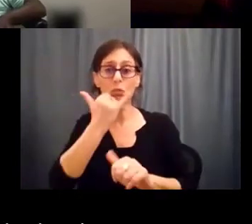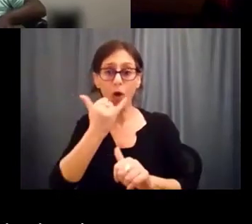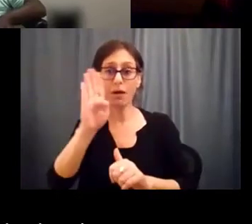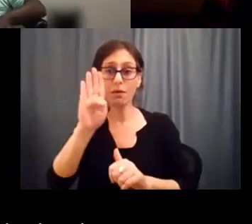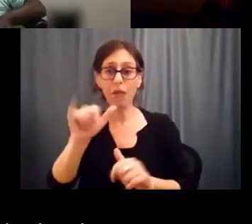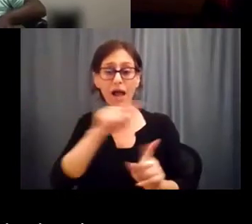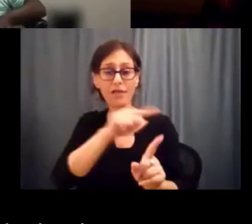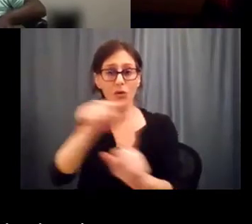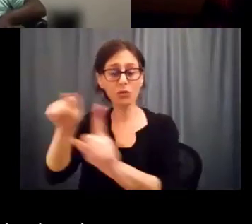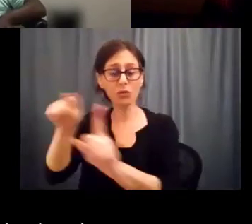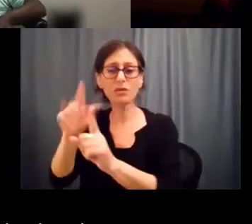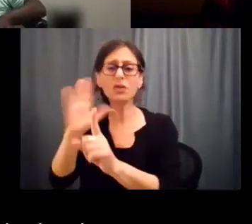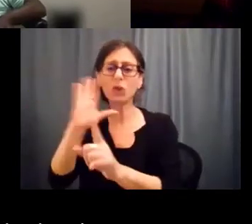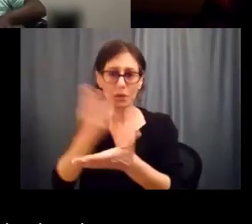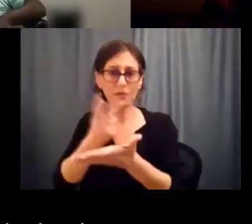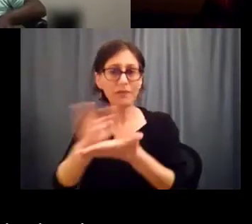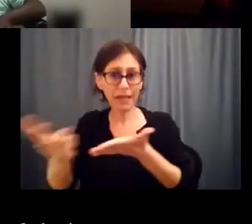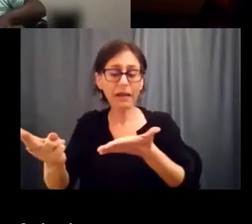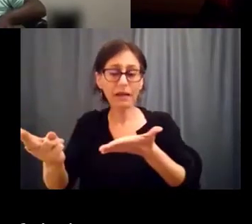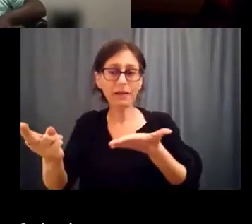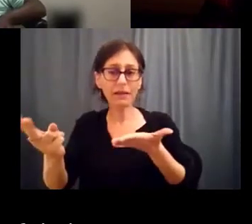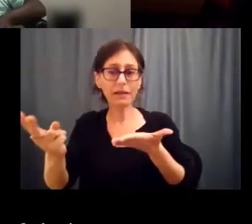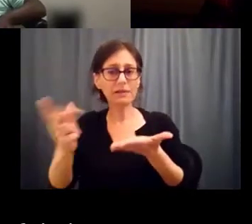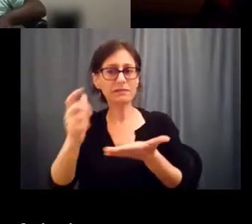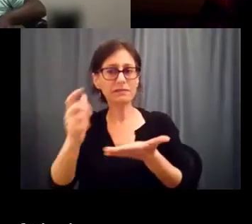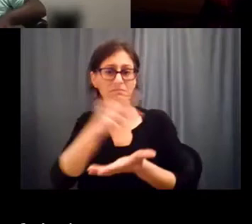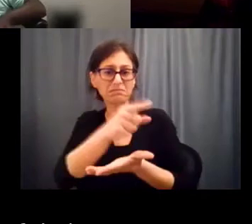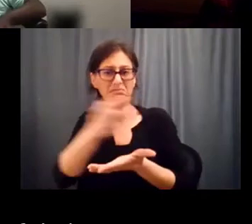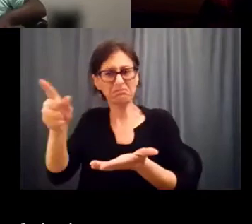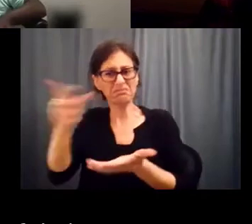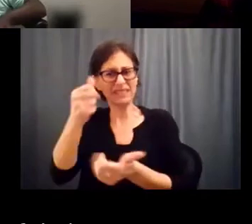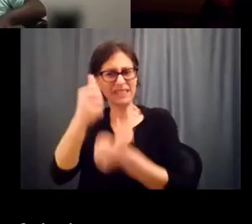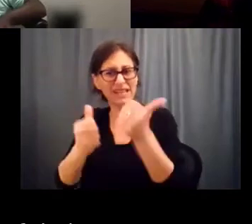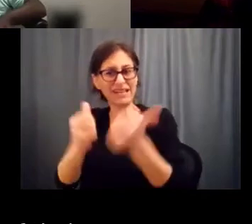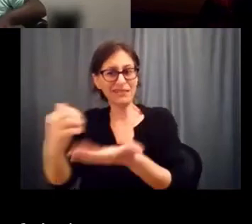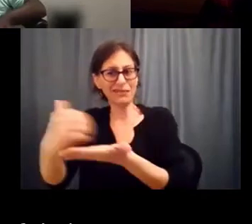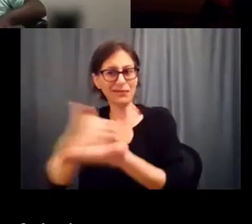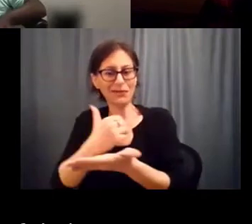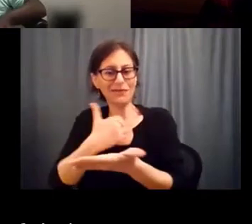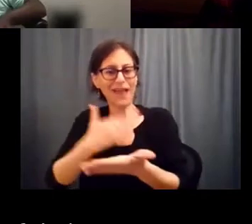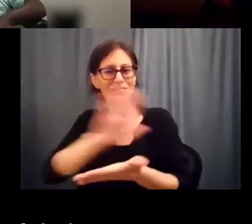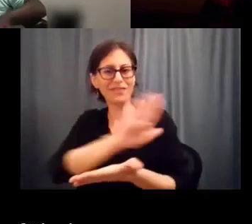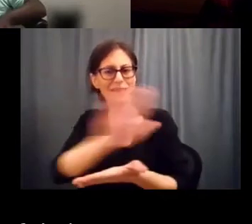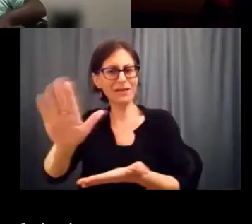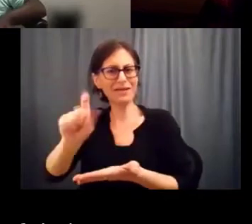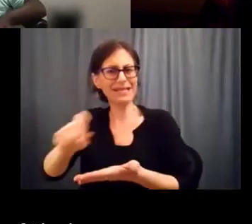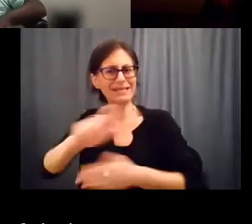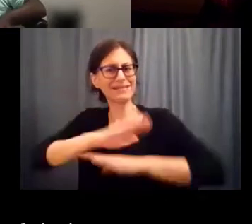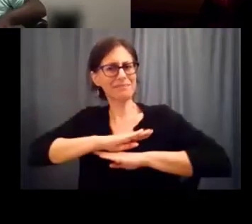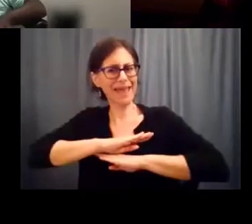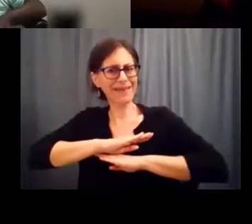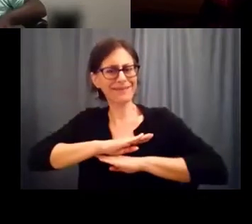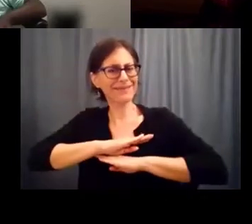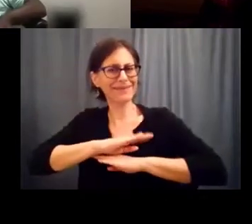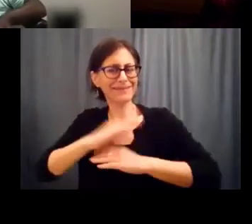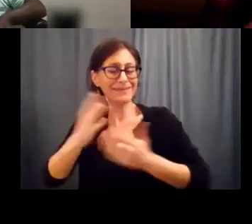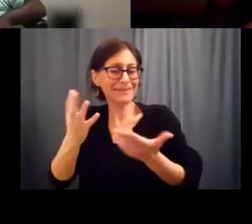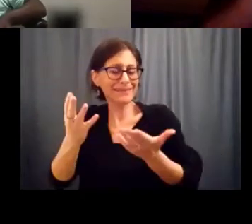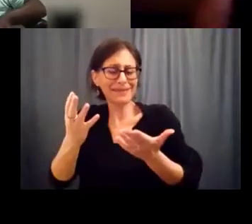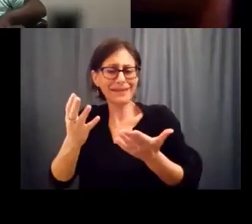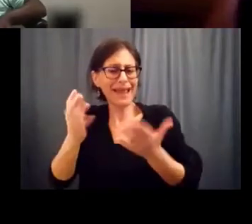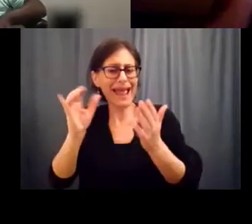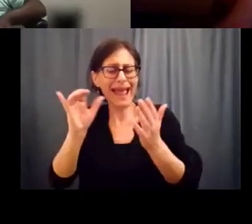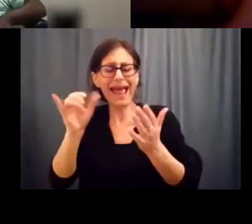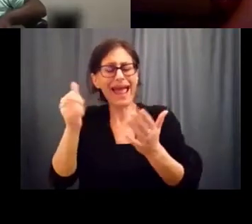who deserve to have, you know, every need of theirs met, just like, you know, as